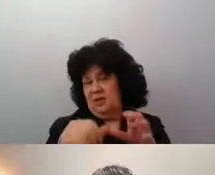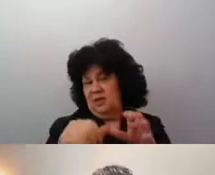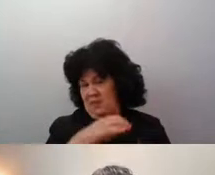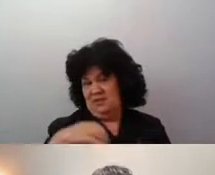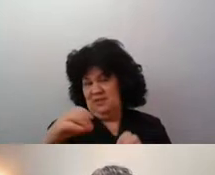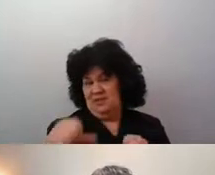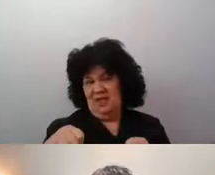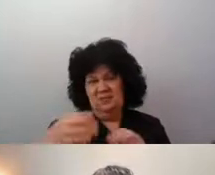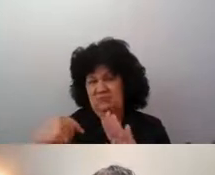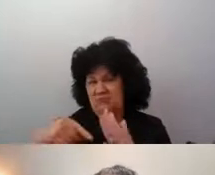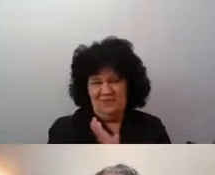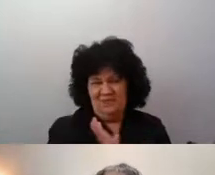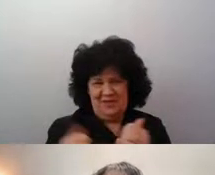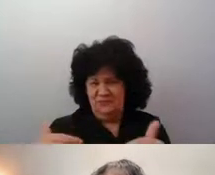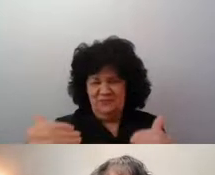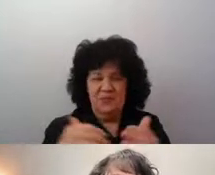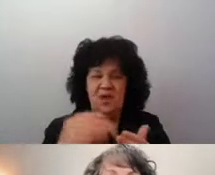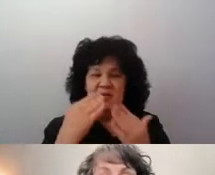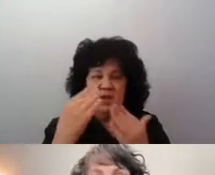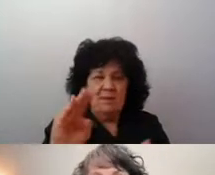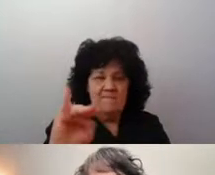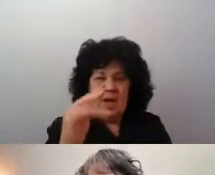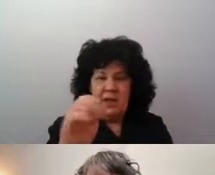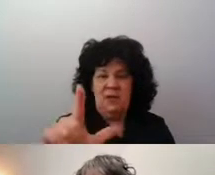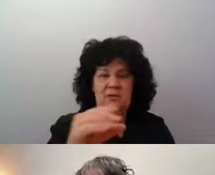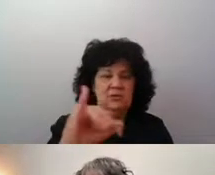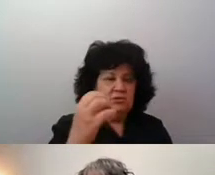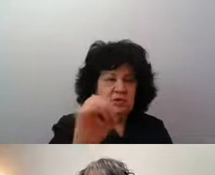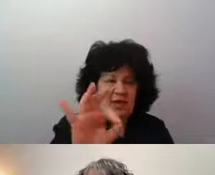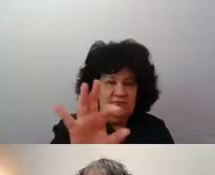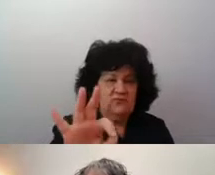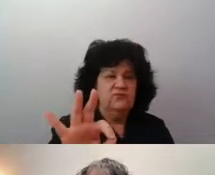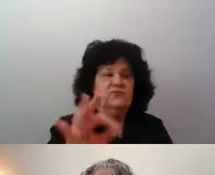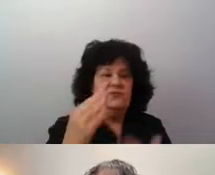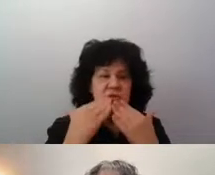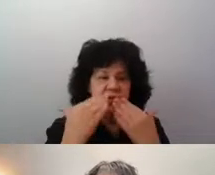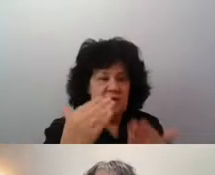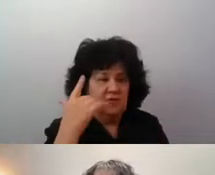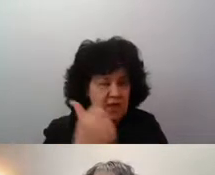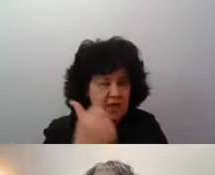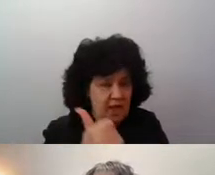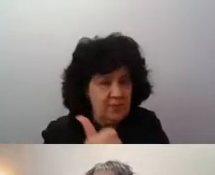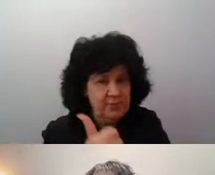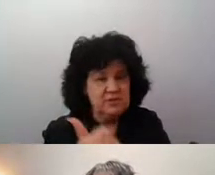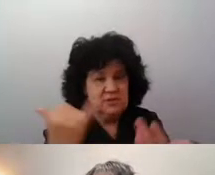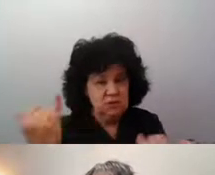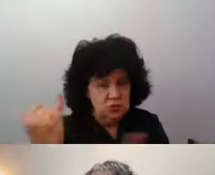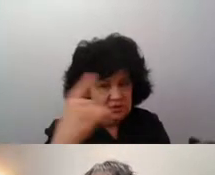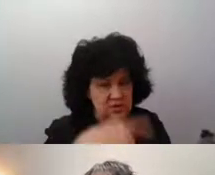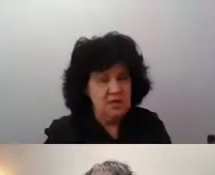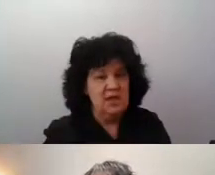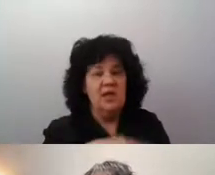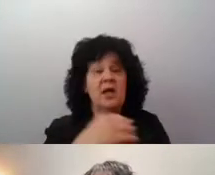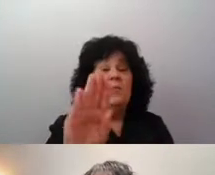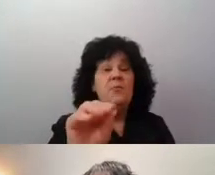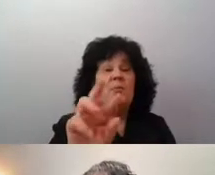all to Nick, Michael, and Jeff for helping us out here today. And Boris, I